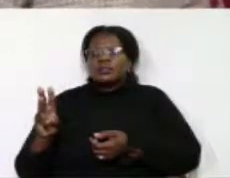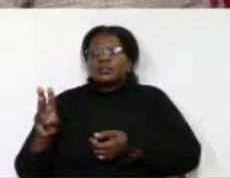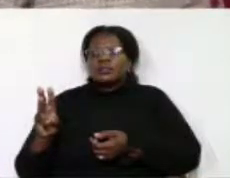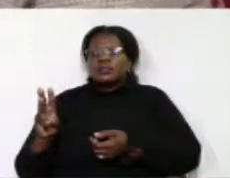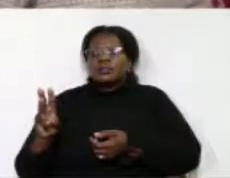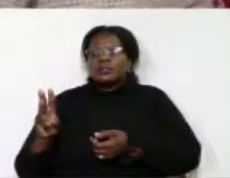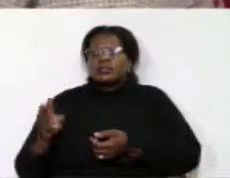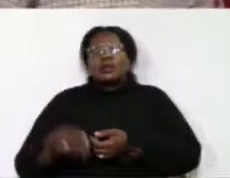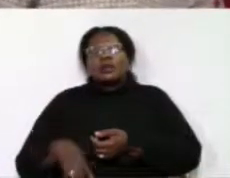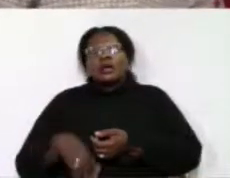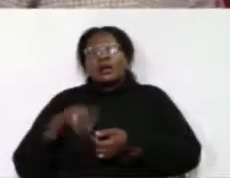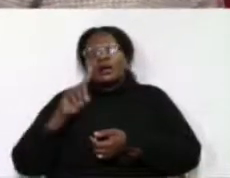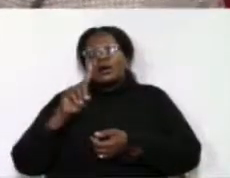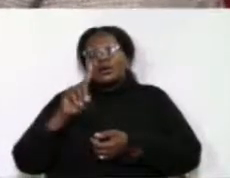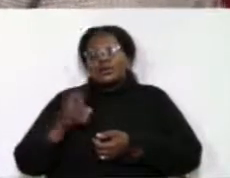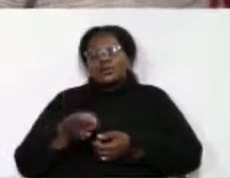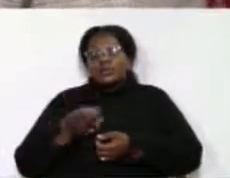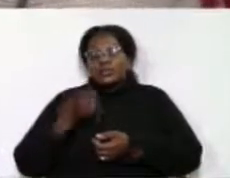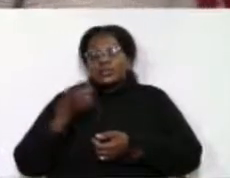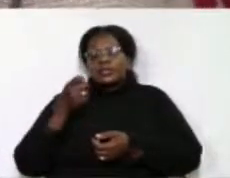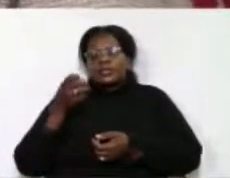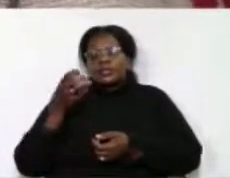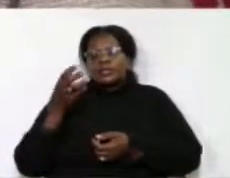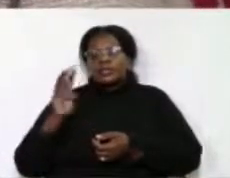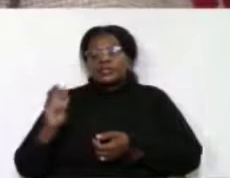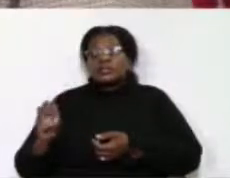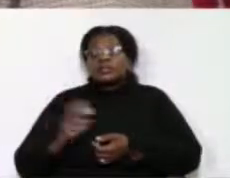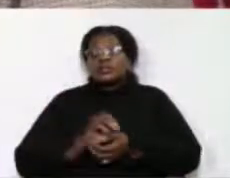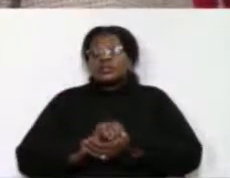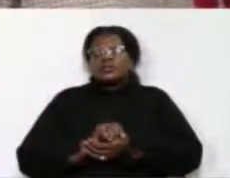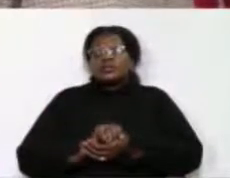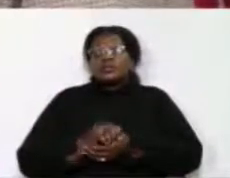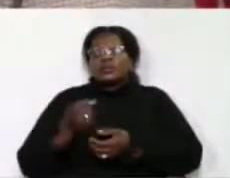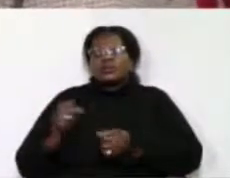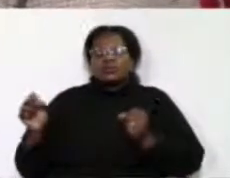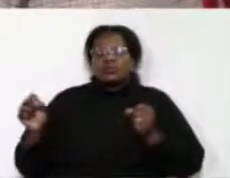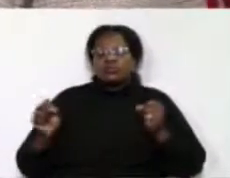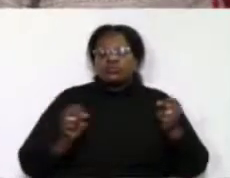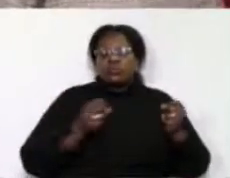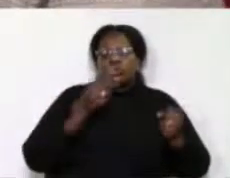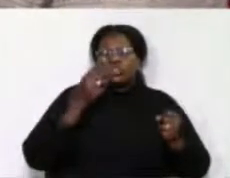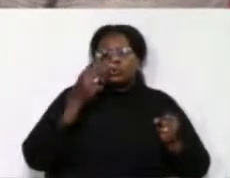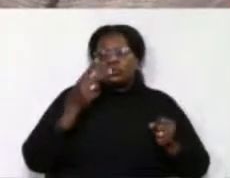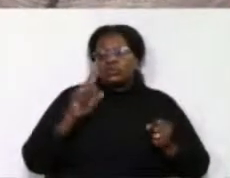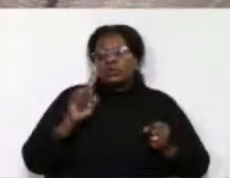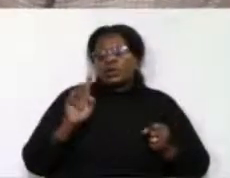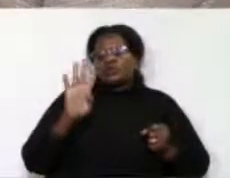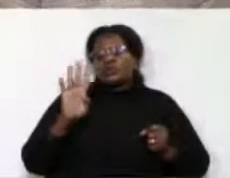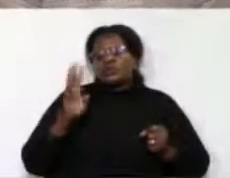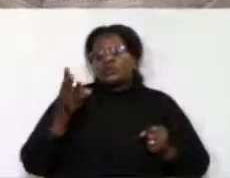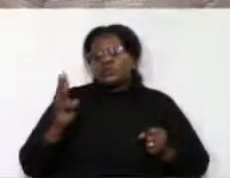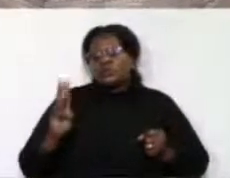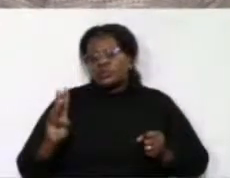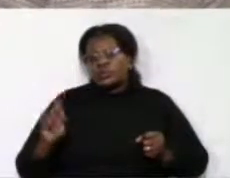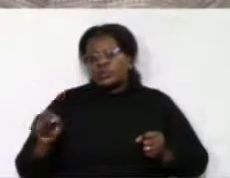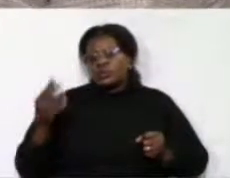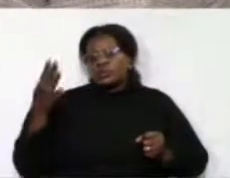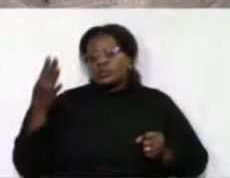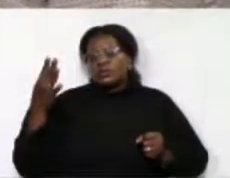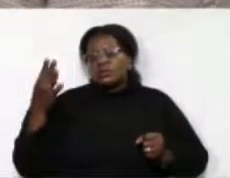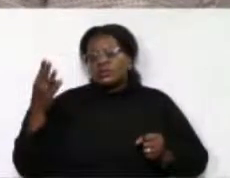1,060 for the materials and the time. Yeah. You get to a security gate that costs 2,146.15 cents. It's going to